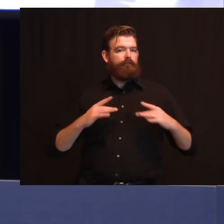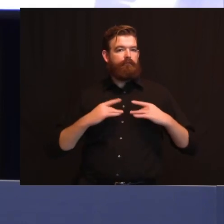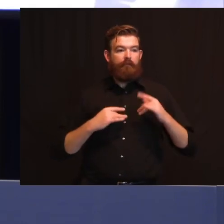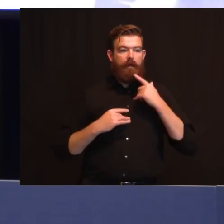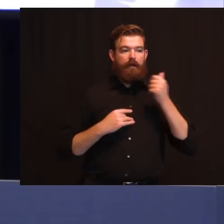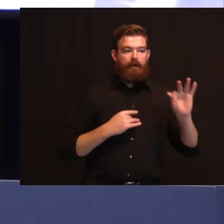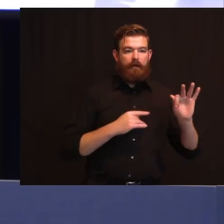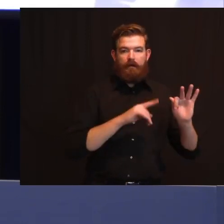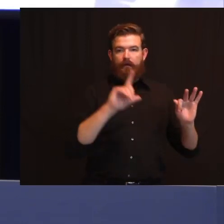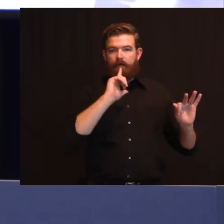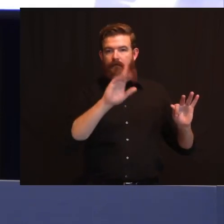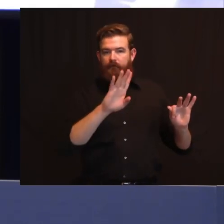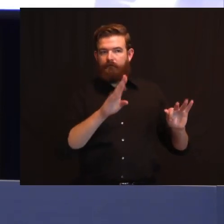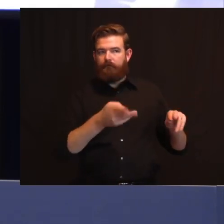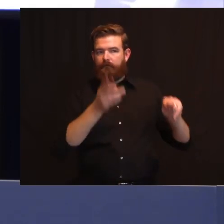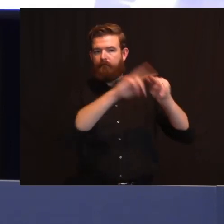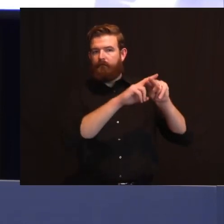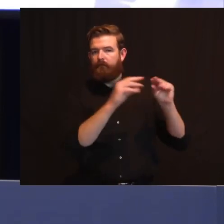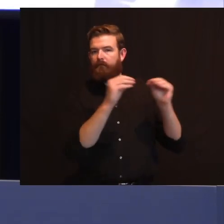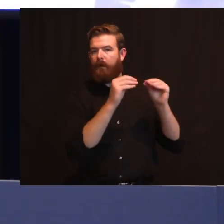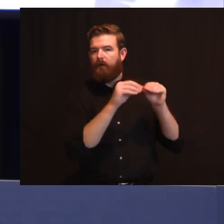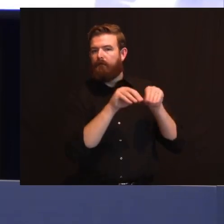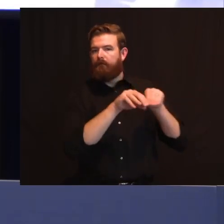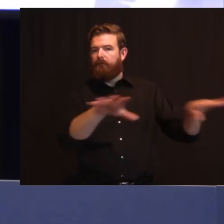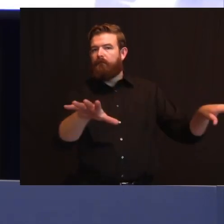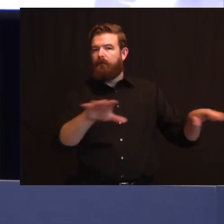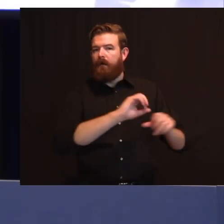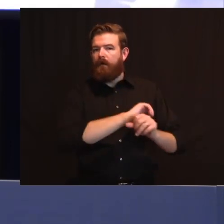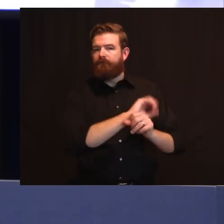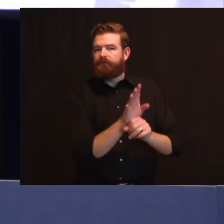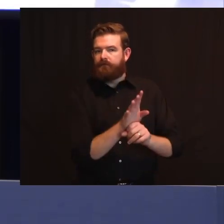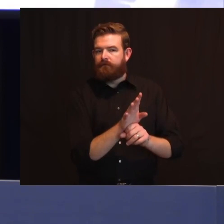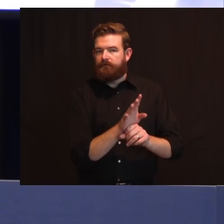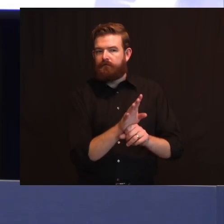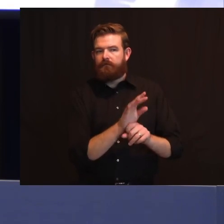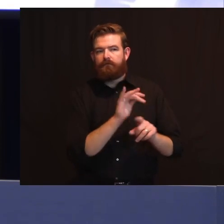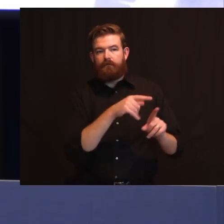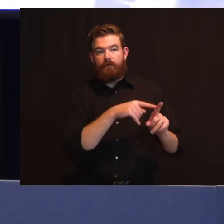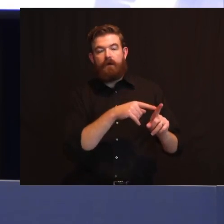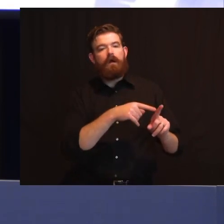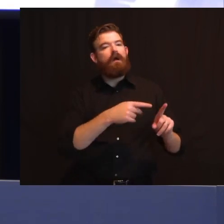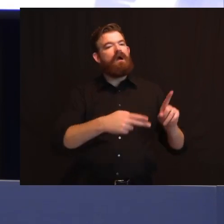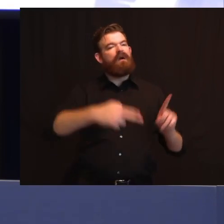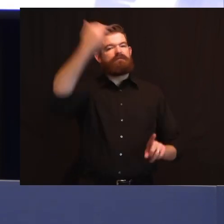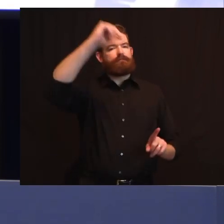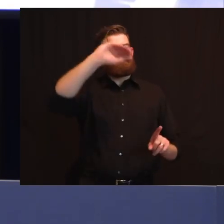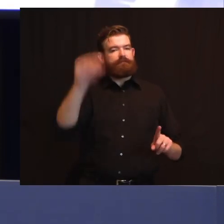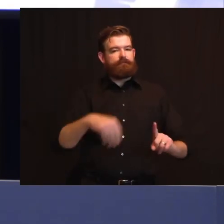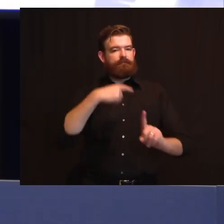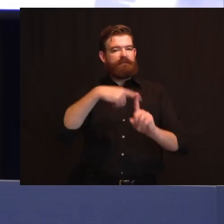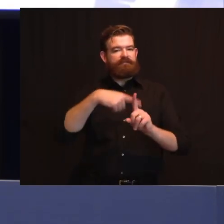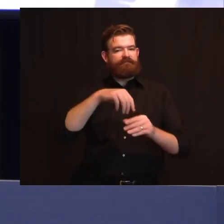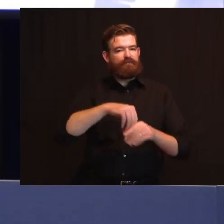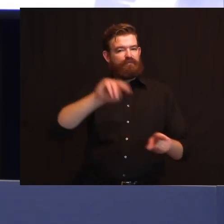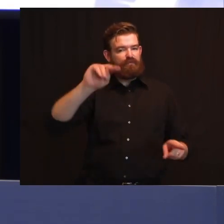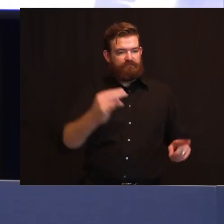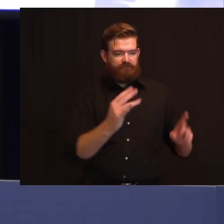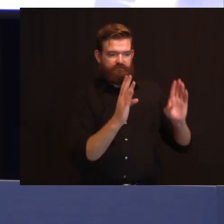population now has the highest percent positivity in the state. That percent